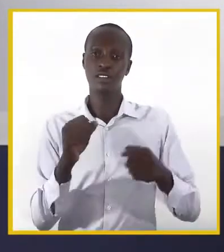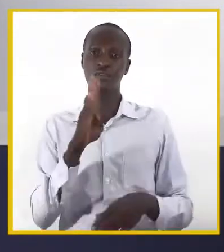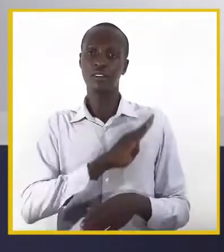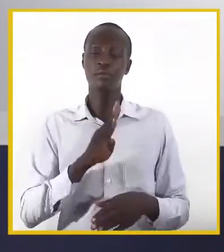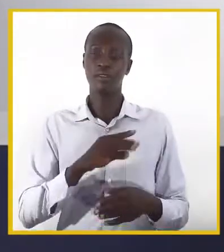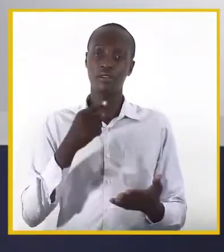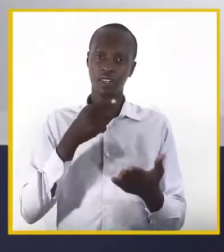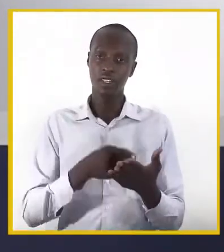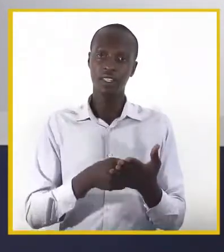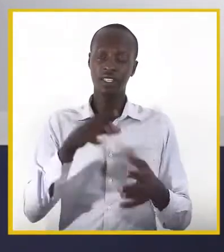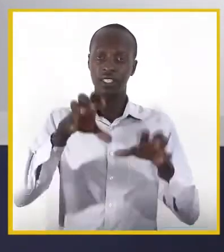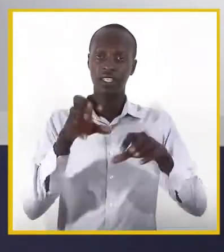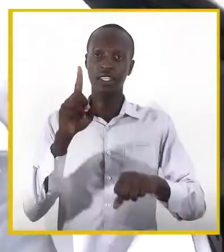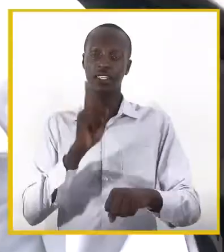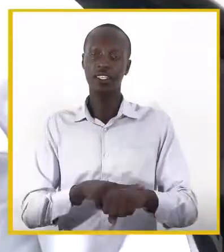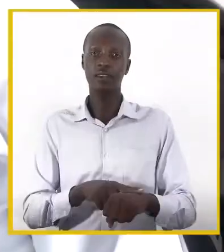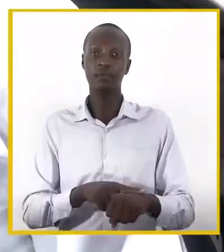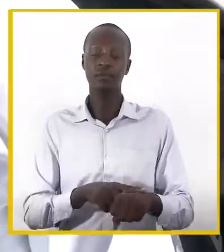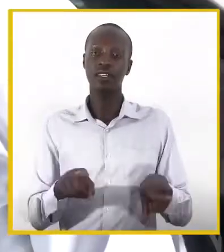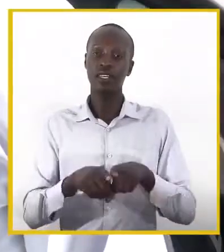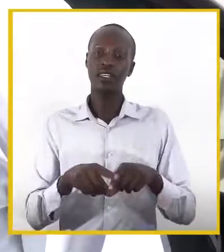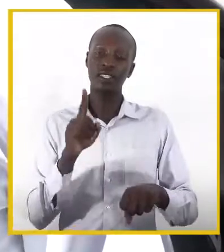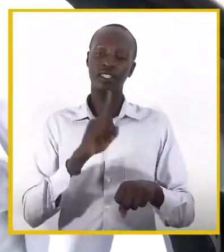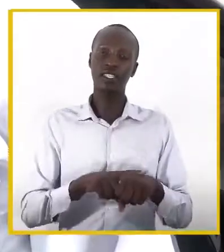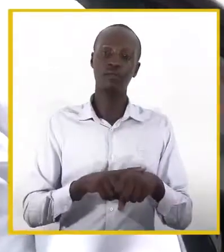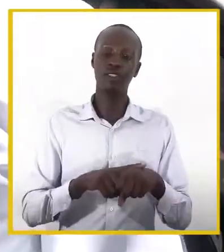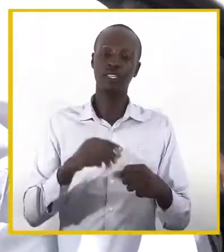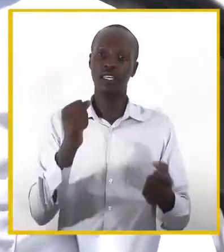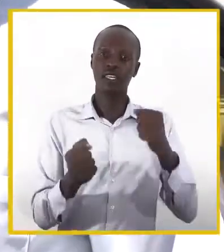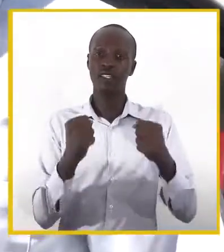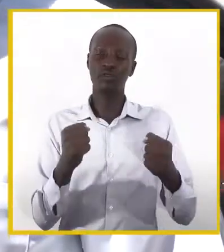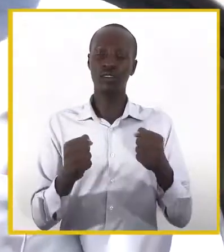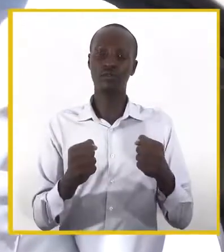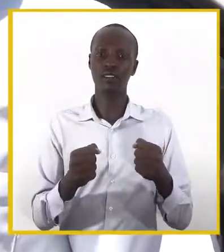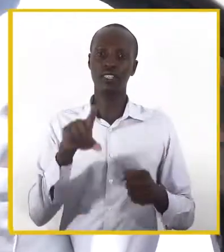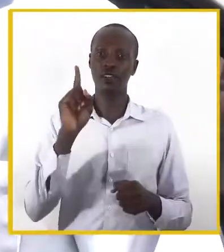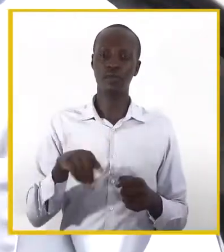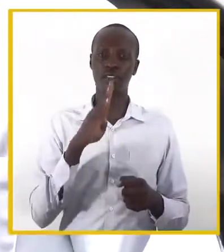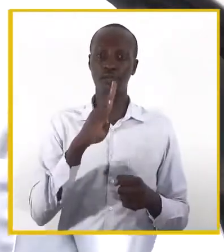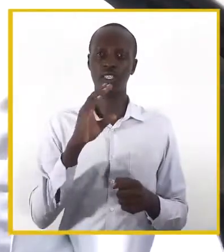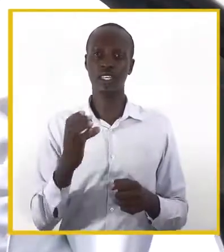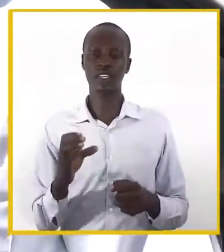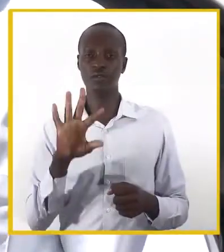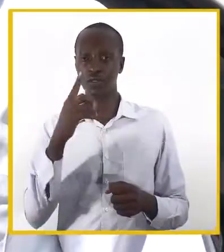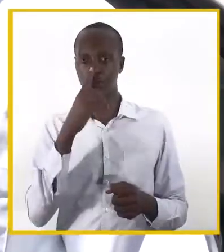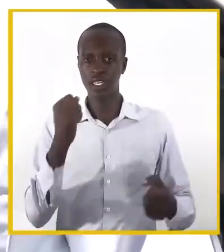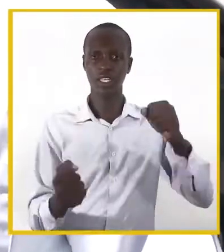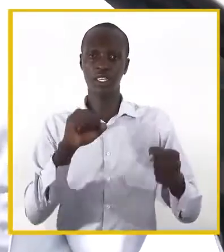conduct, especially during the rains. During this rain season, I urge fellow drivers to drive with due